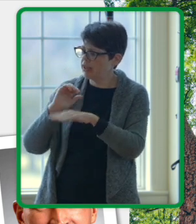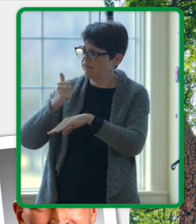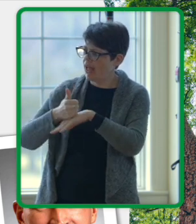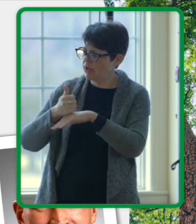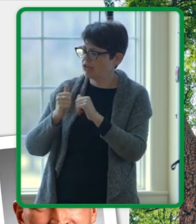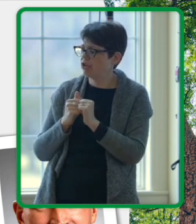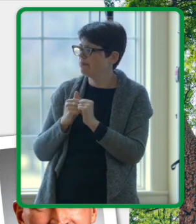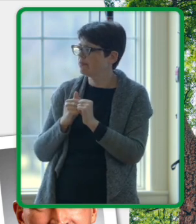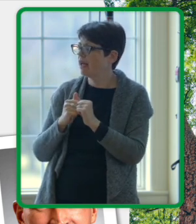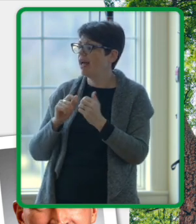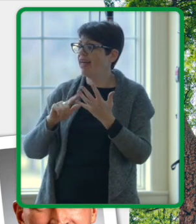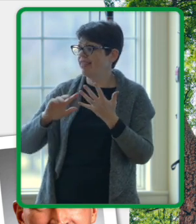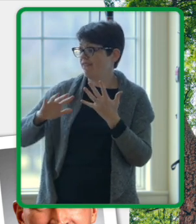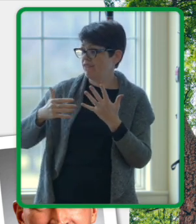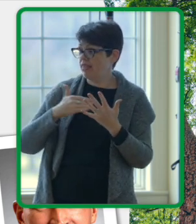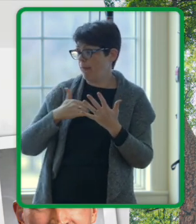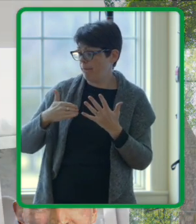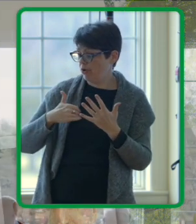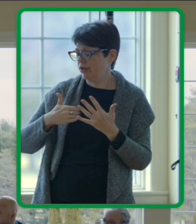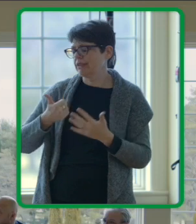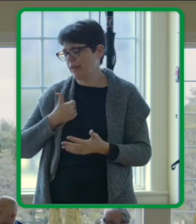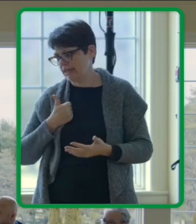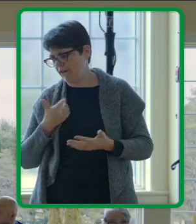of the supervisory committee is myself.